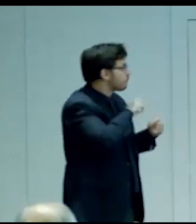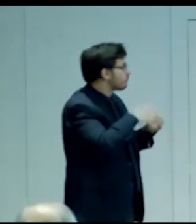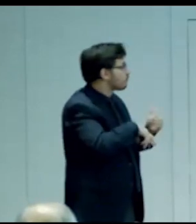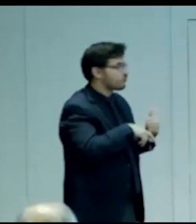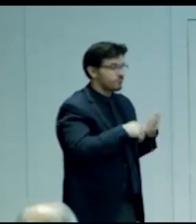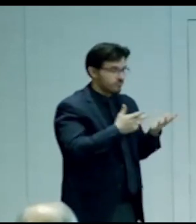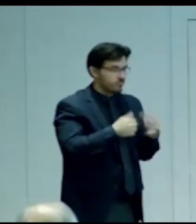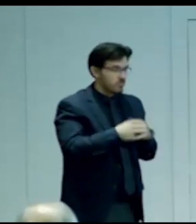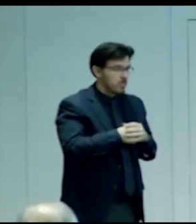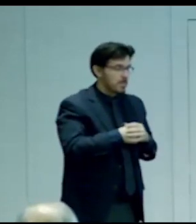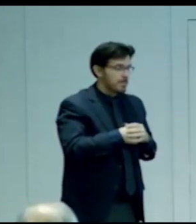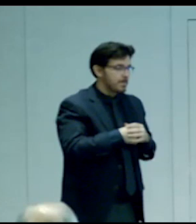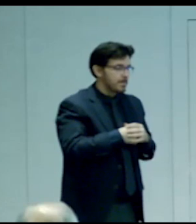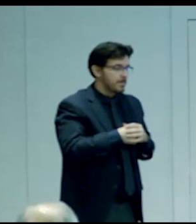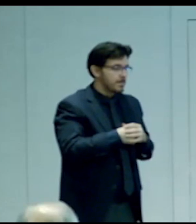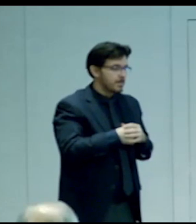The